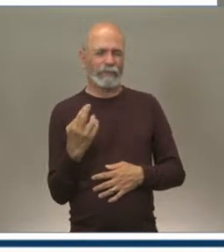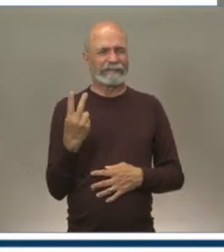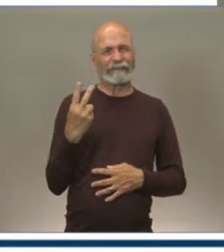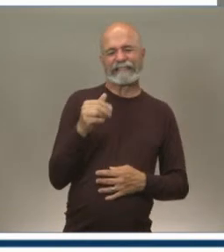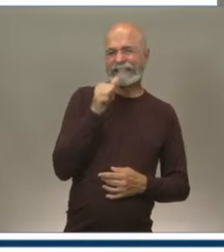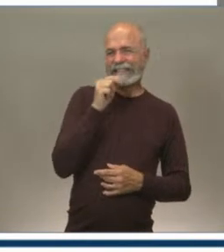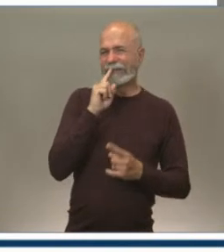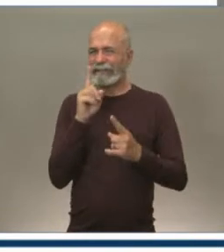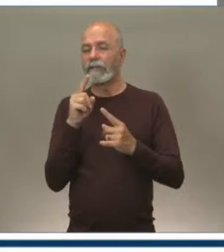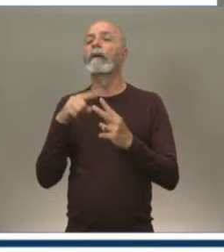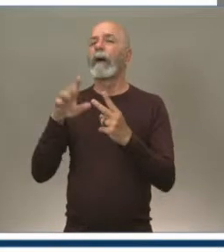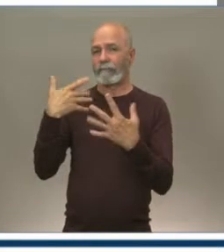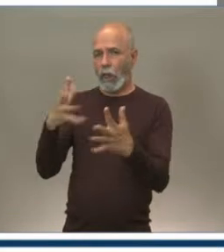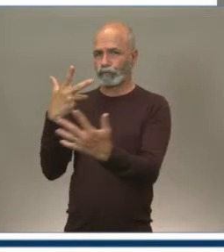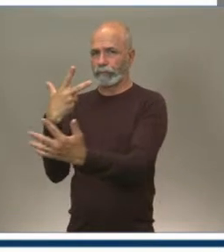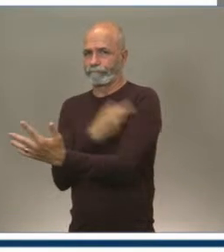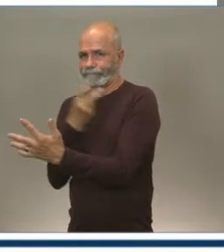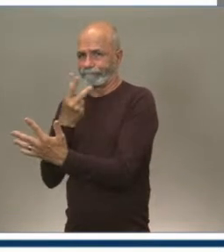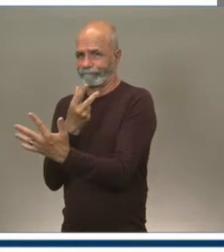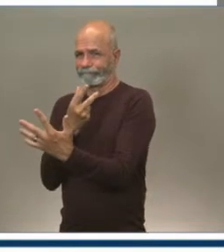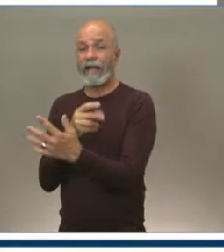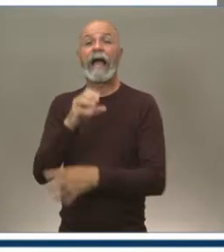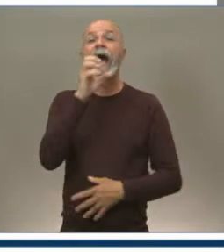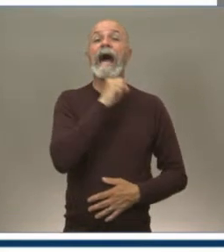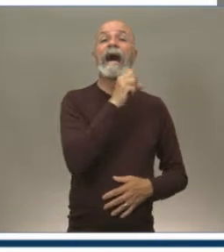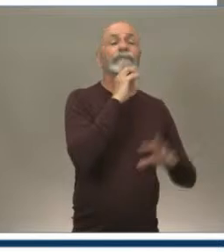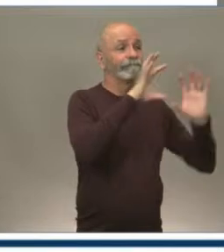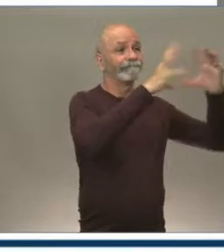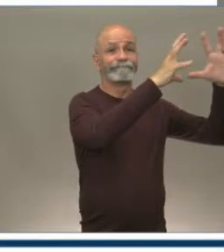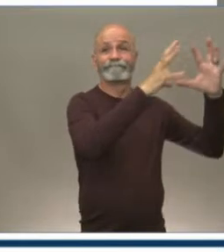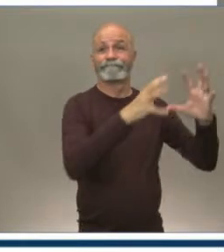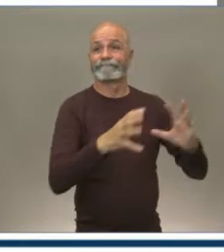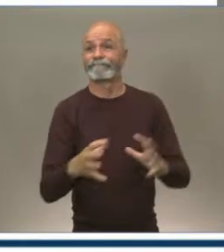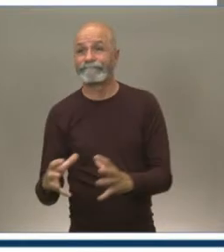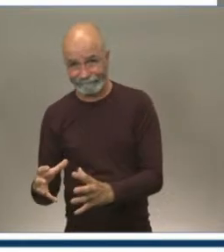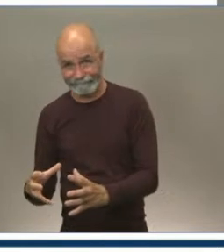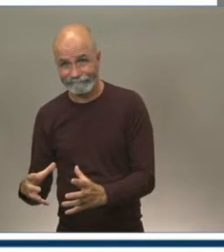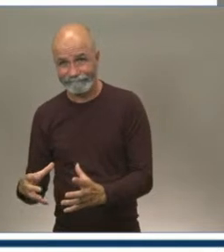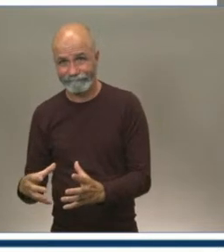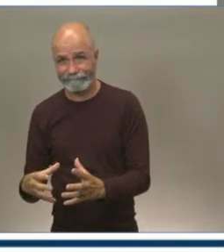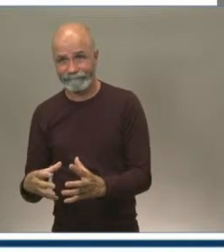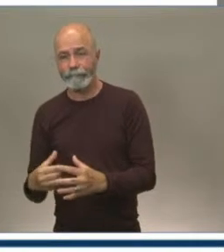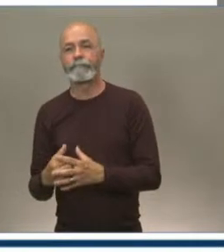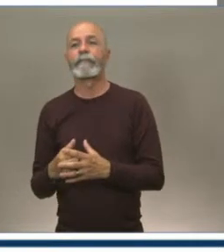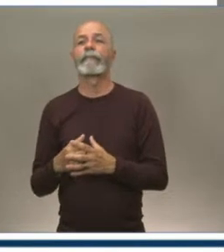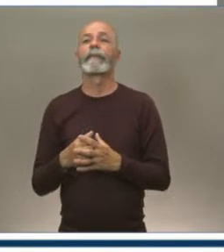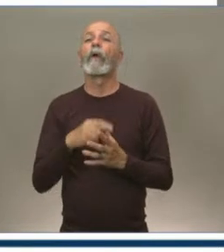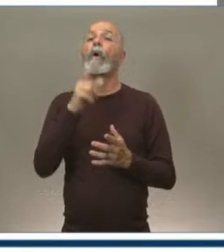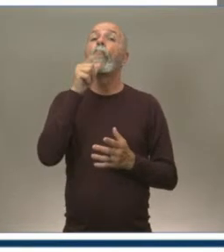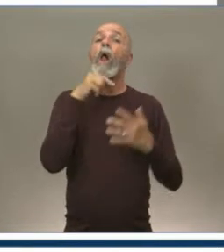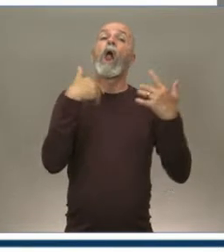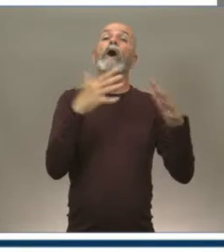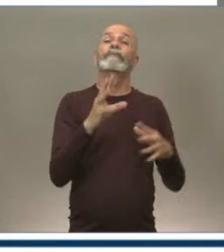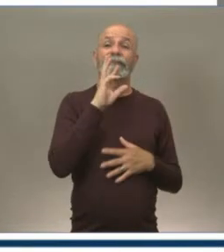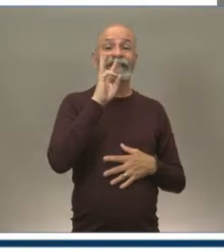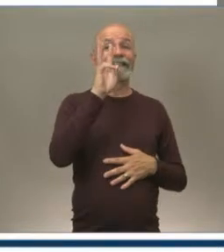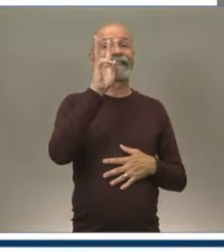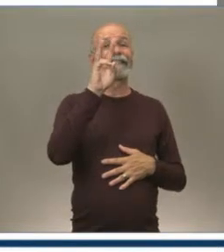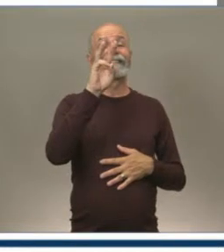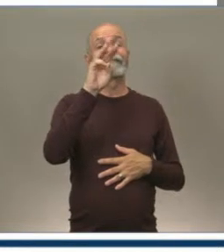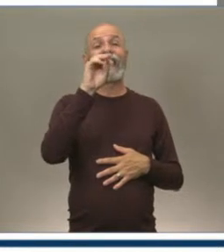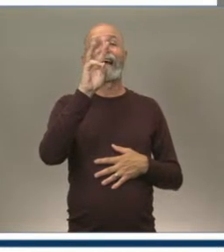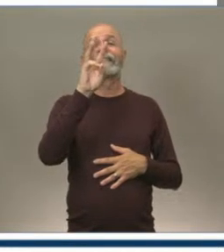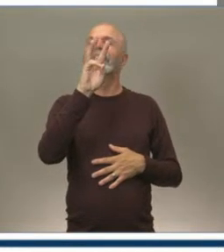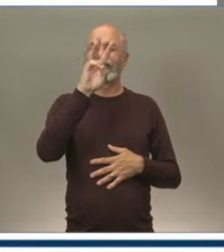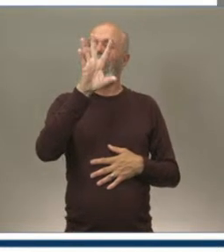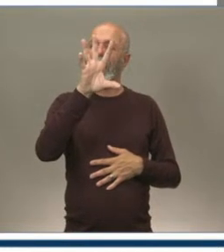it by age breakdown, as I said in my remarks, those 65 and above, over